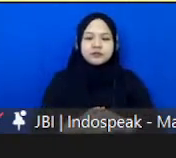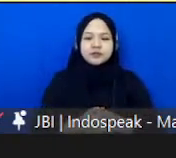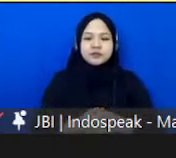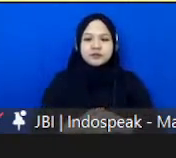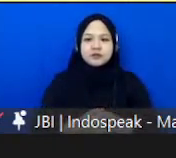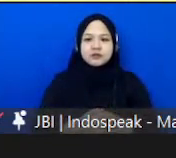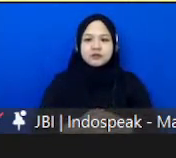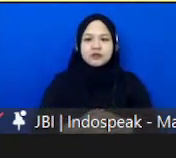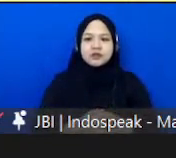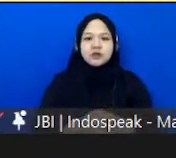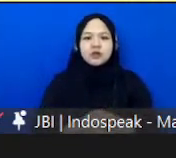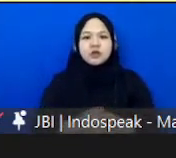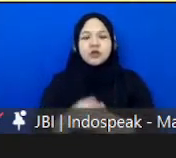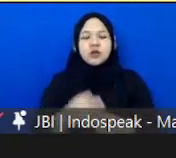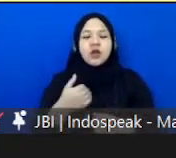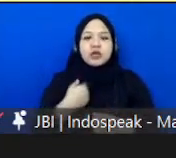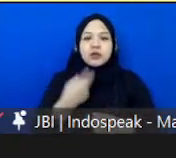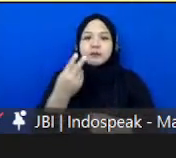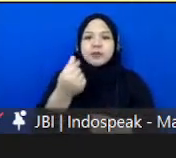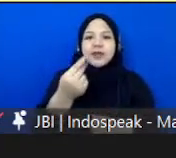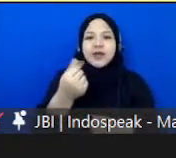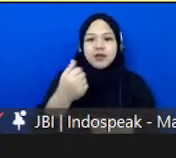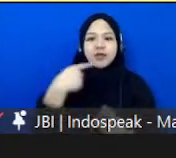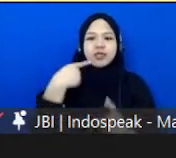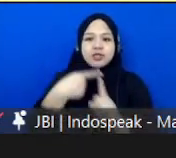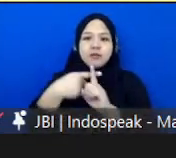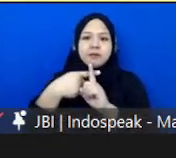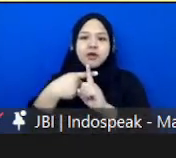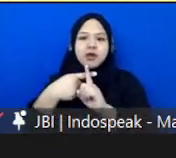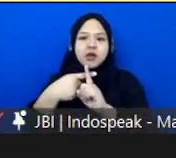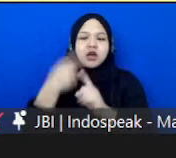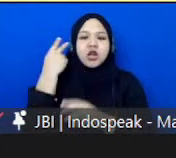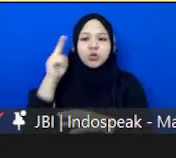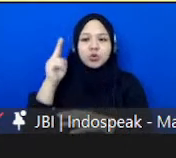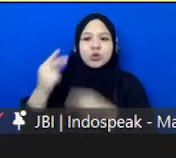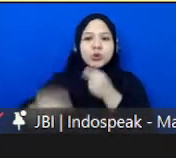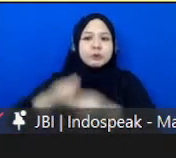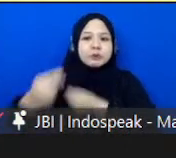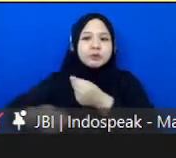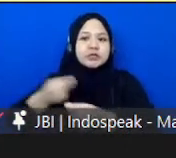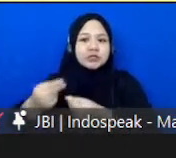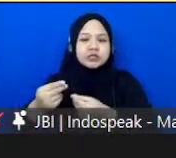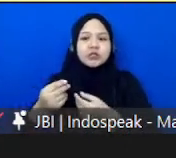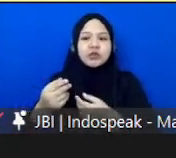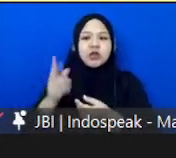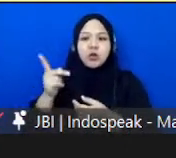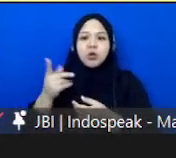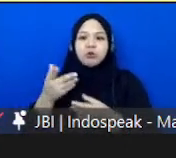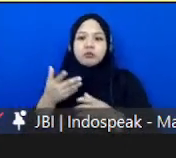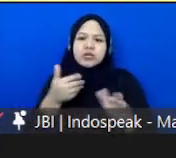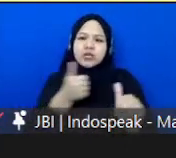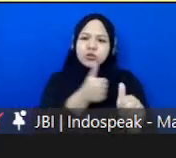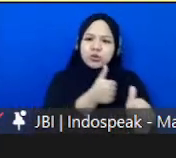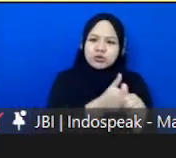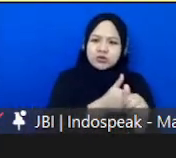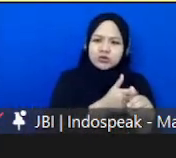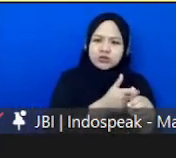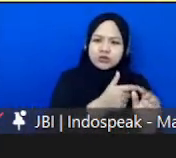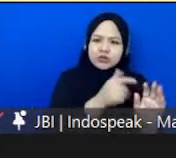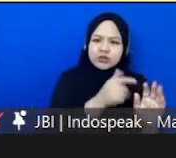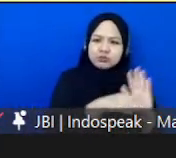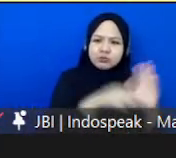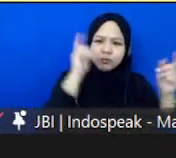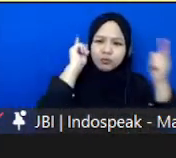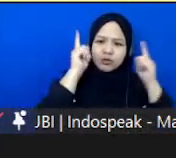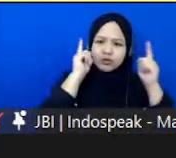costs on powerful business interests or political elites or anything like that.